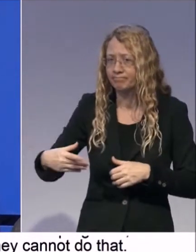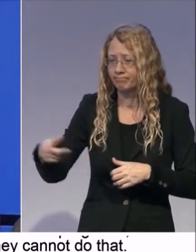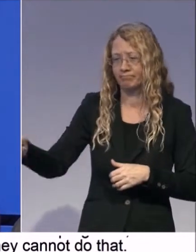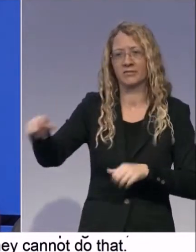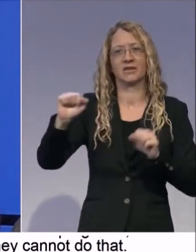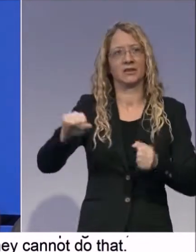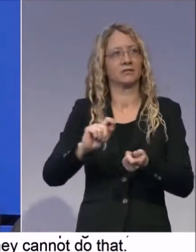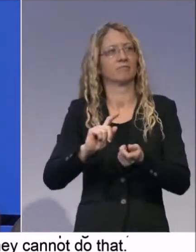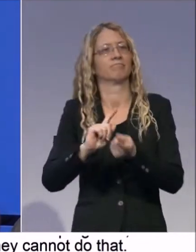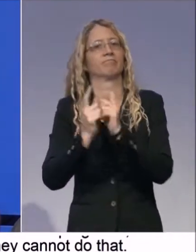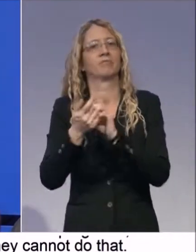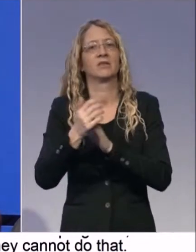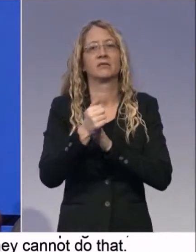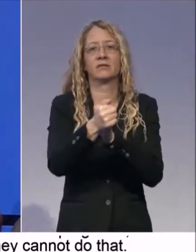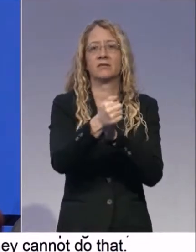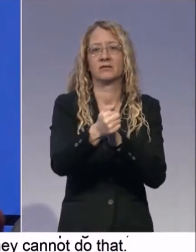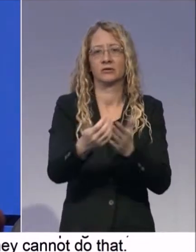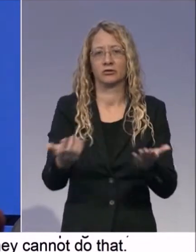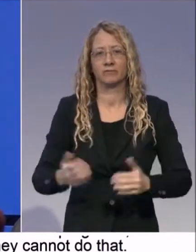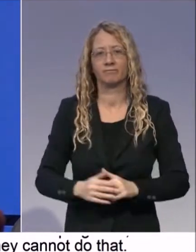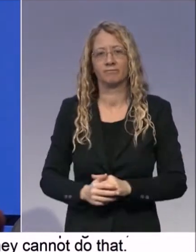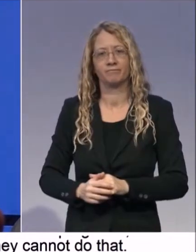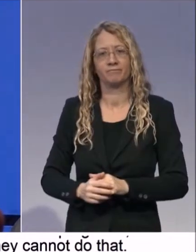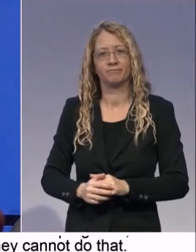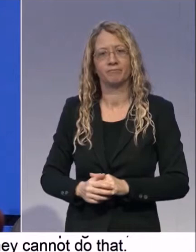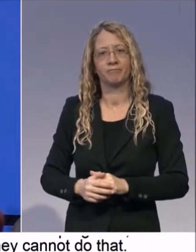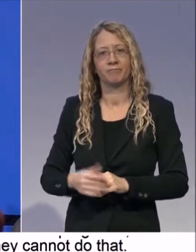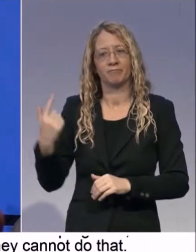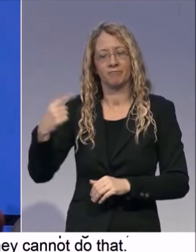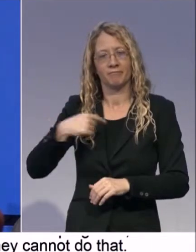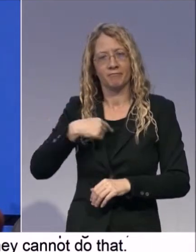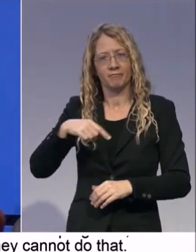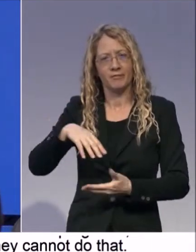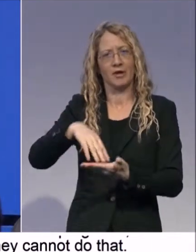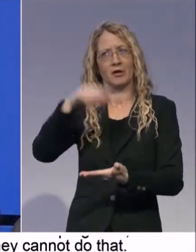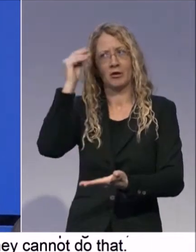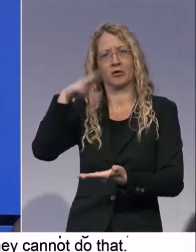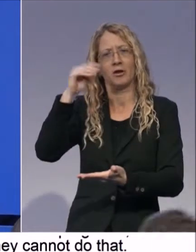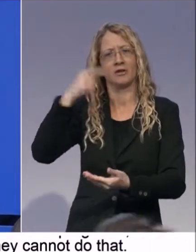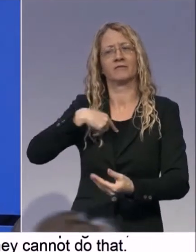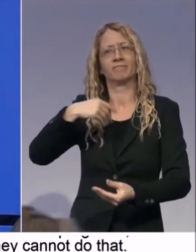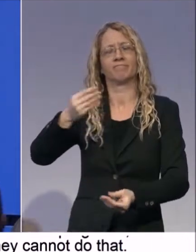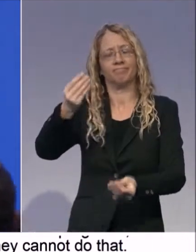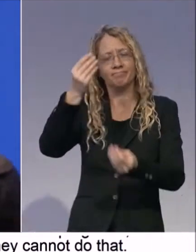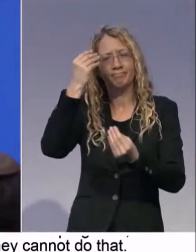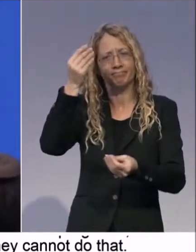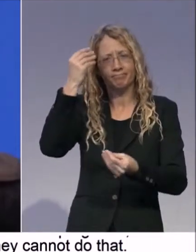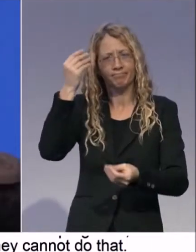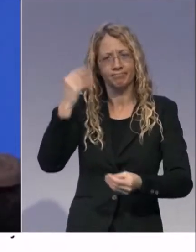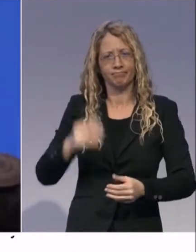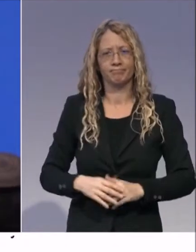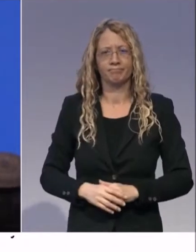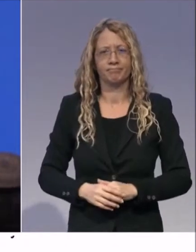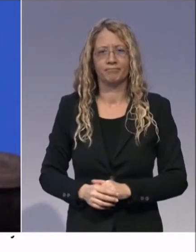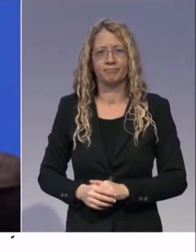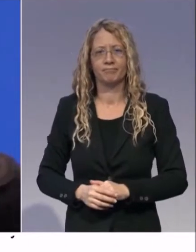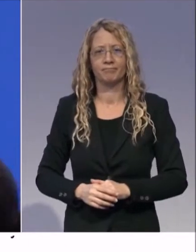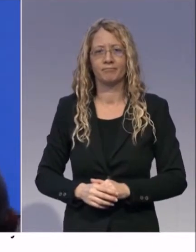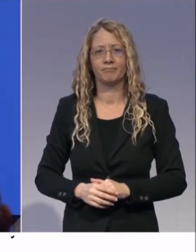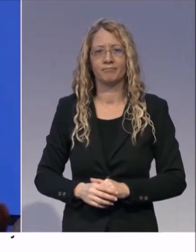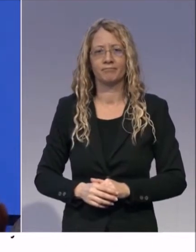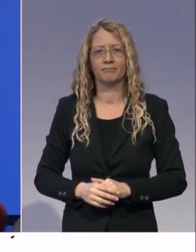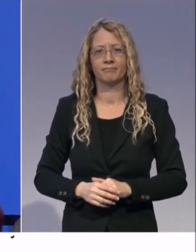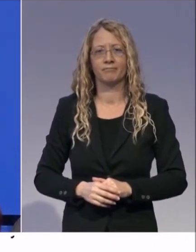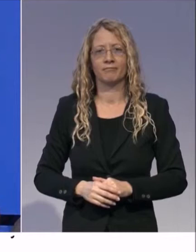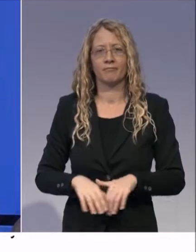in programs that can build one's capacity, that can equip somebody with skills for leadership,